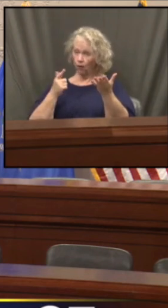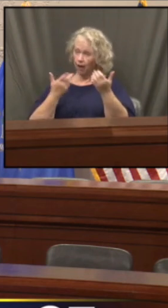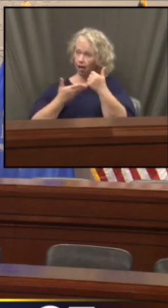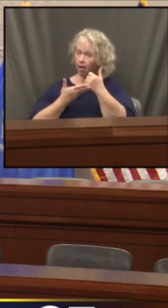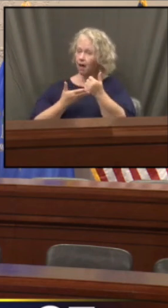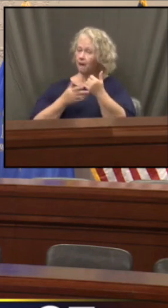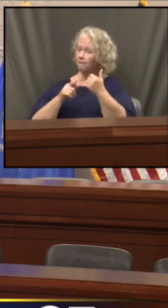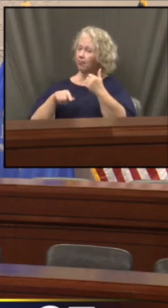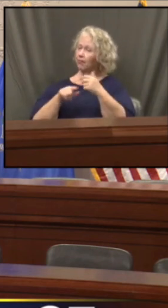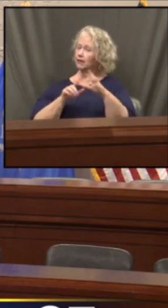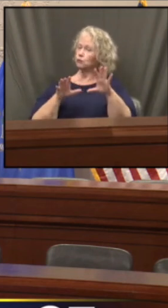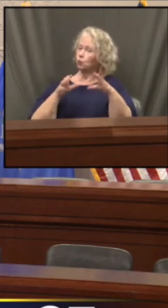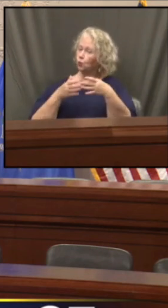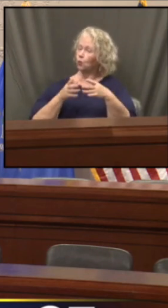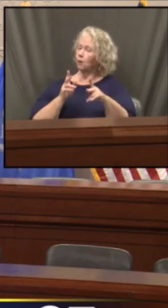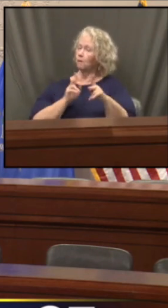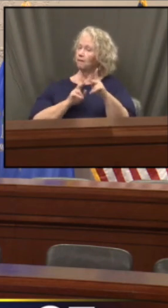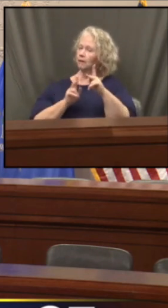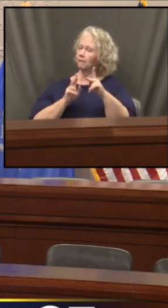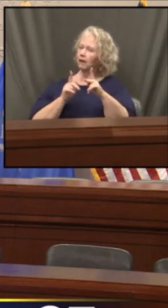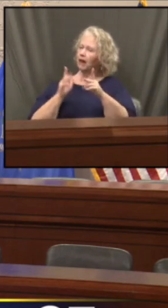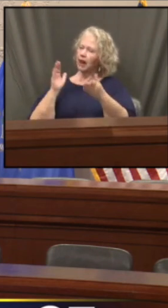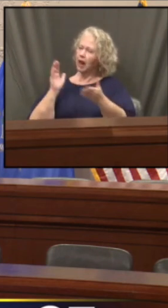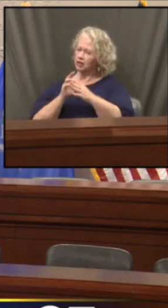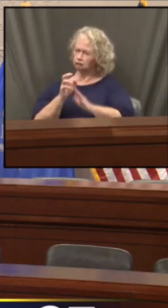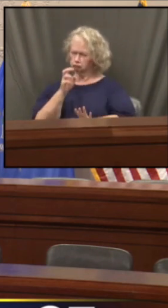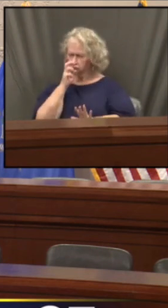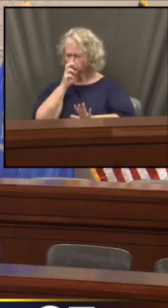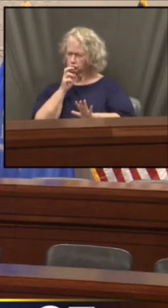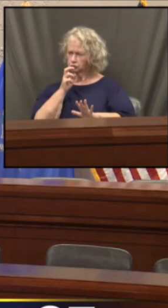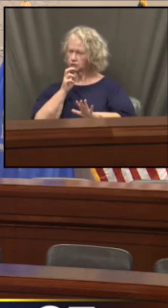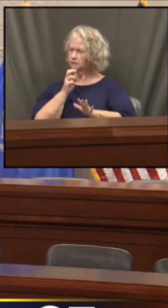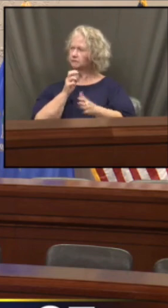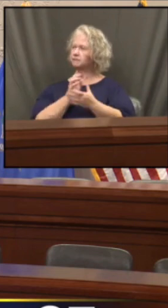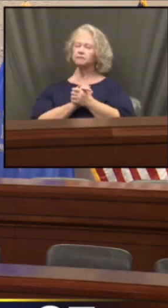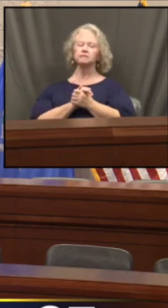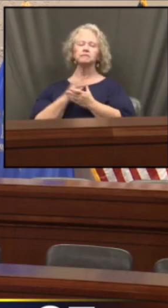the state's remote learning restrictions? Charlene?